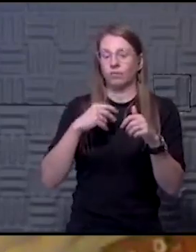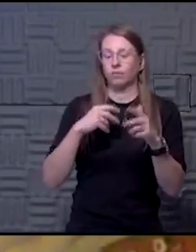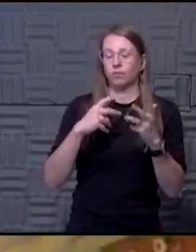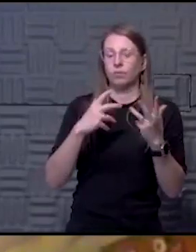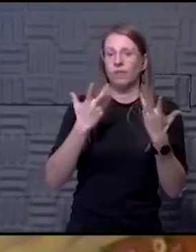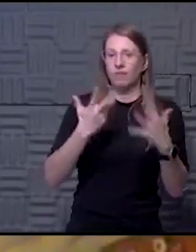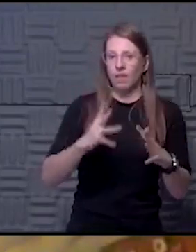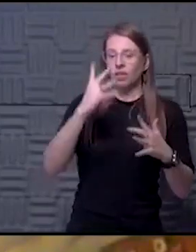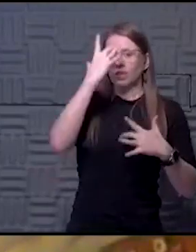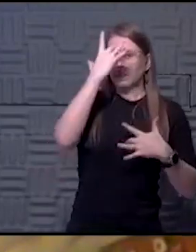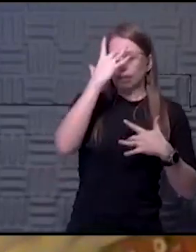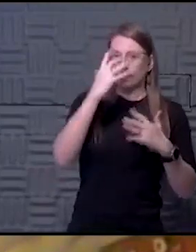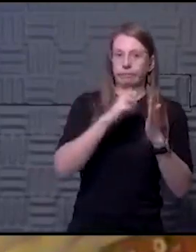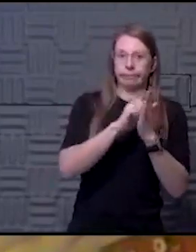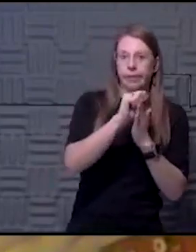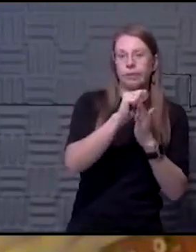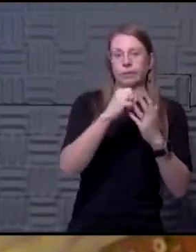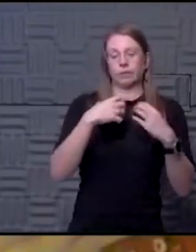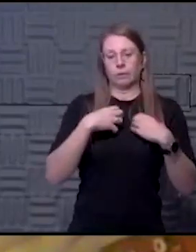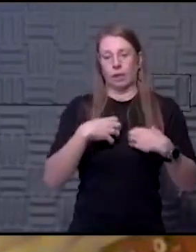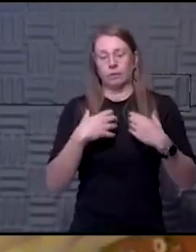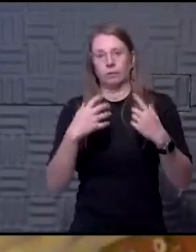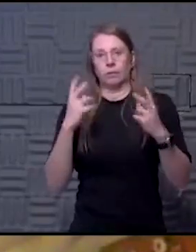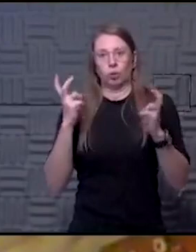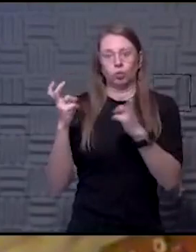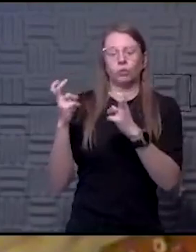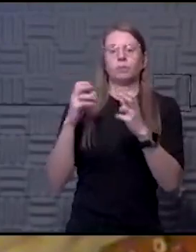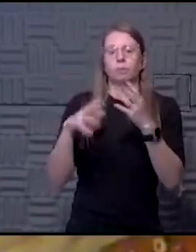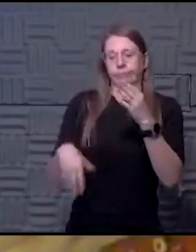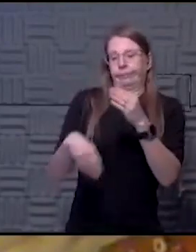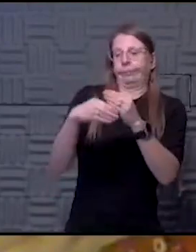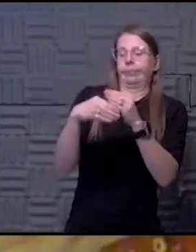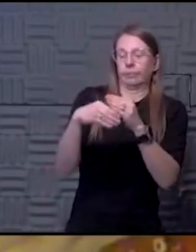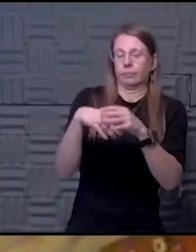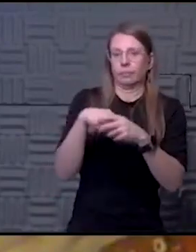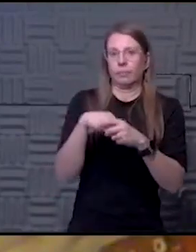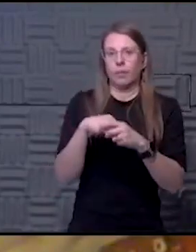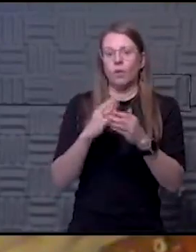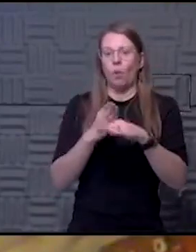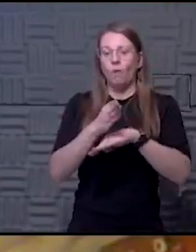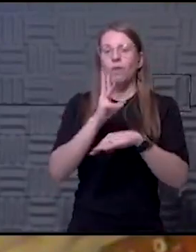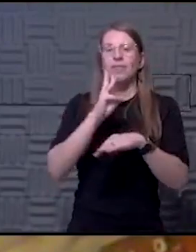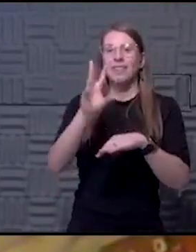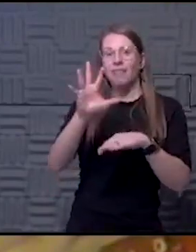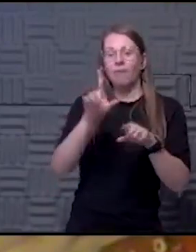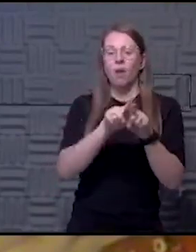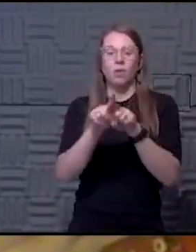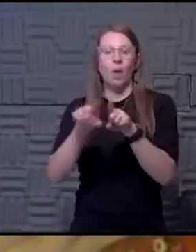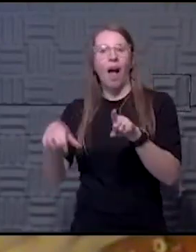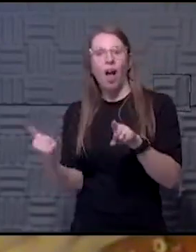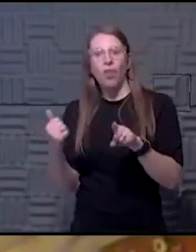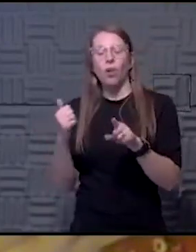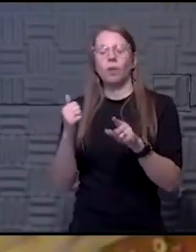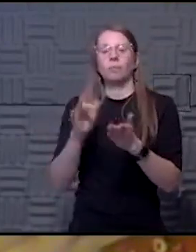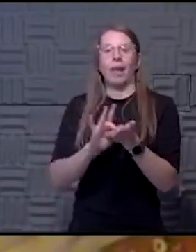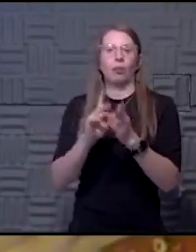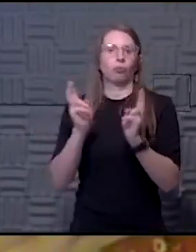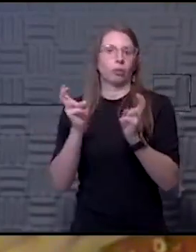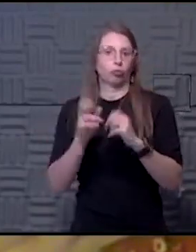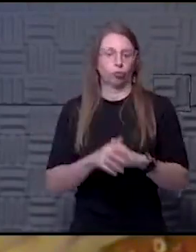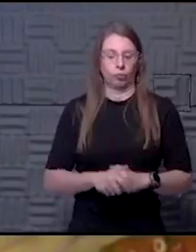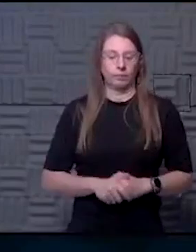the general public of that age group. So it's age over 65 and other medical